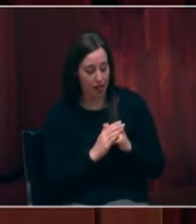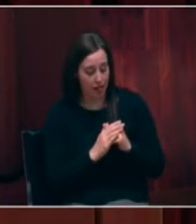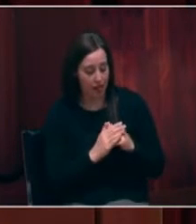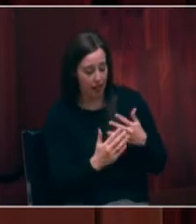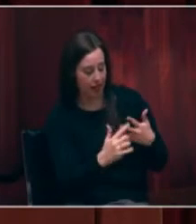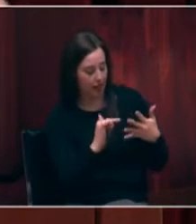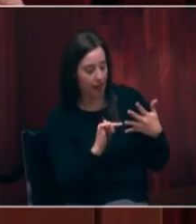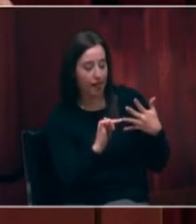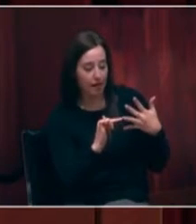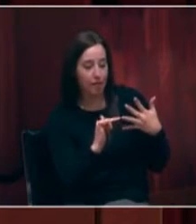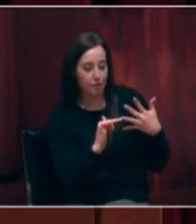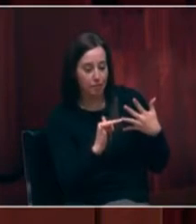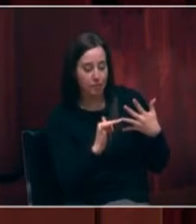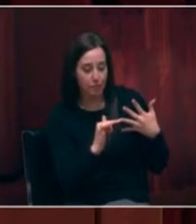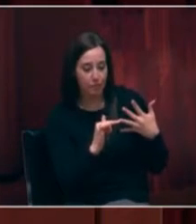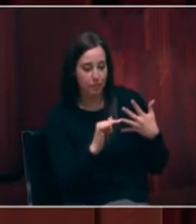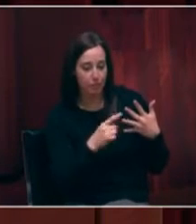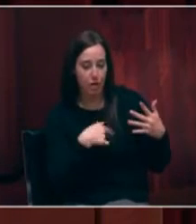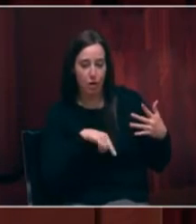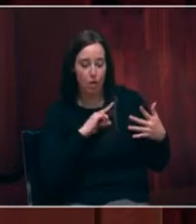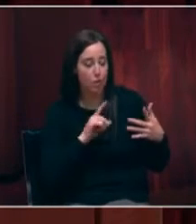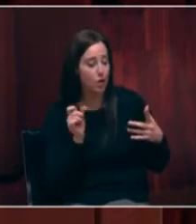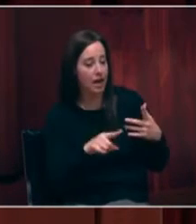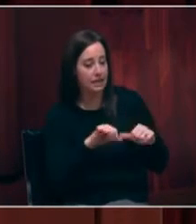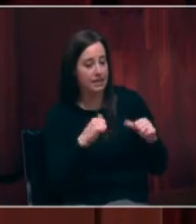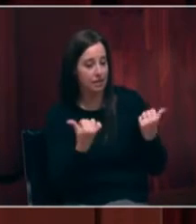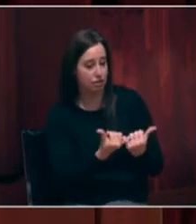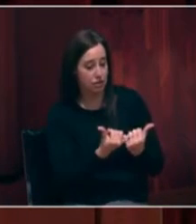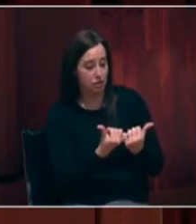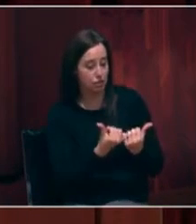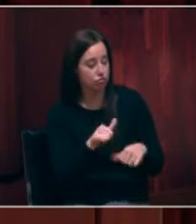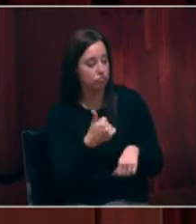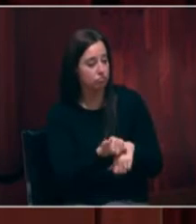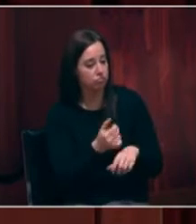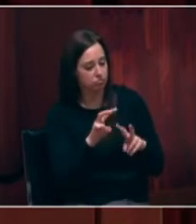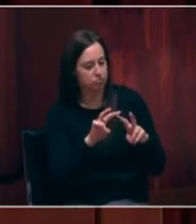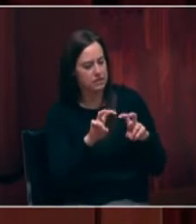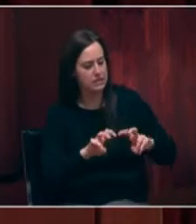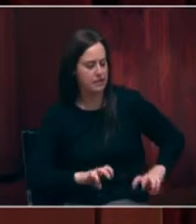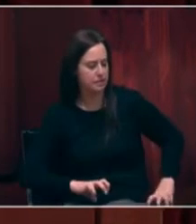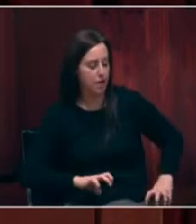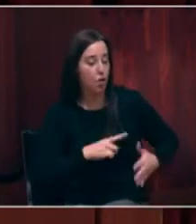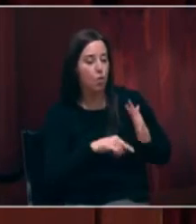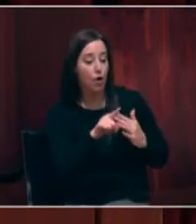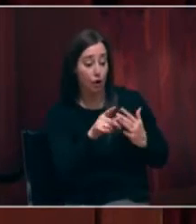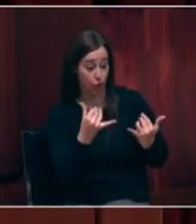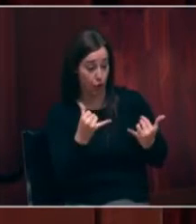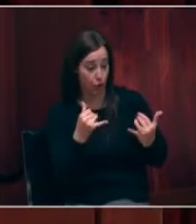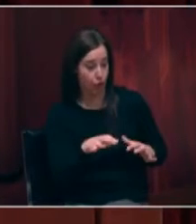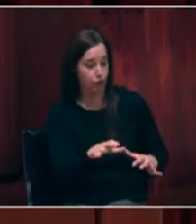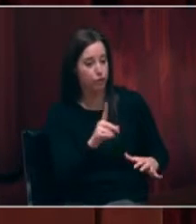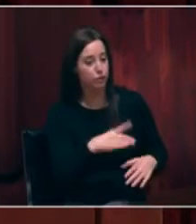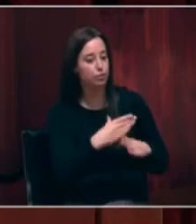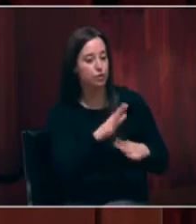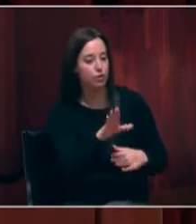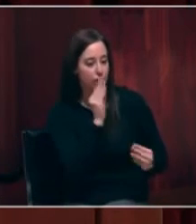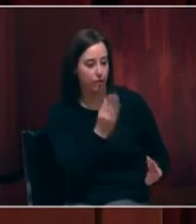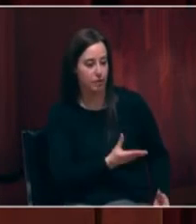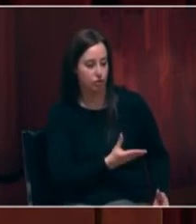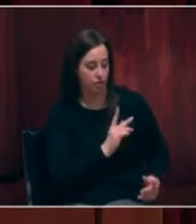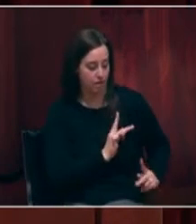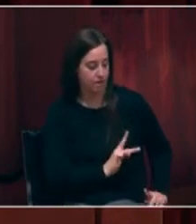implementation standpoint, we are going to ask agencies to conduct an assessment of what you're currently doing to protect your information. And from a